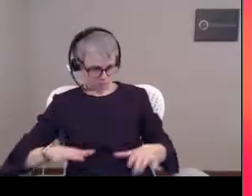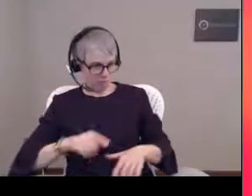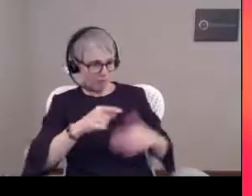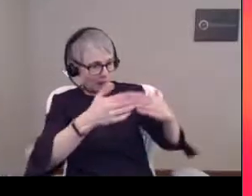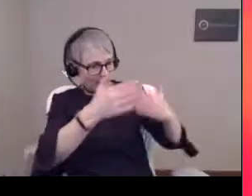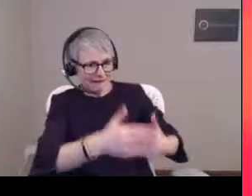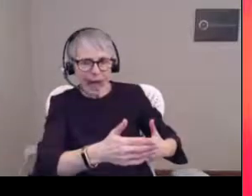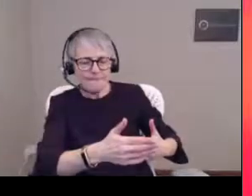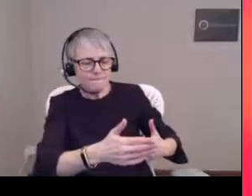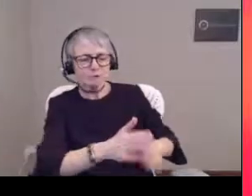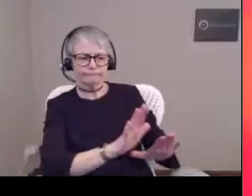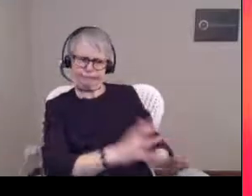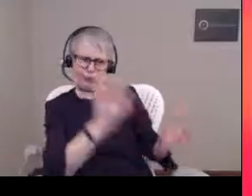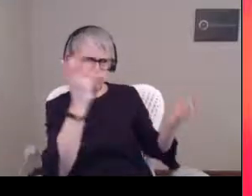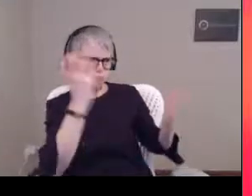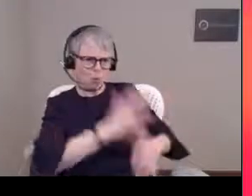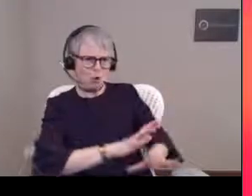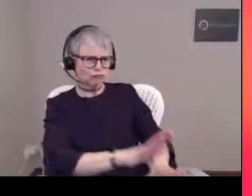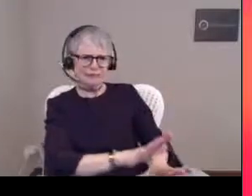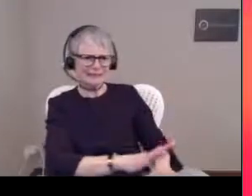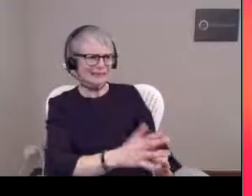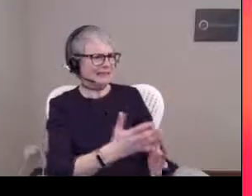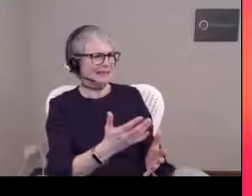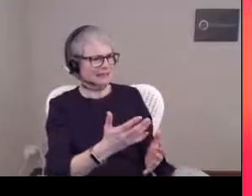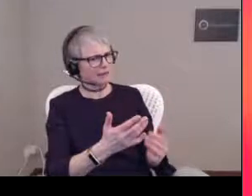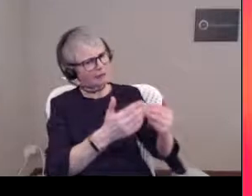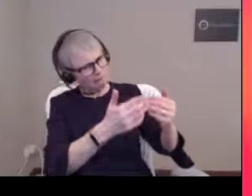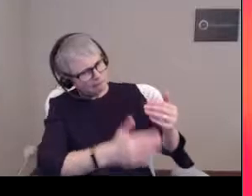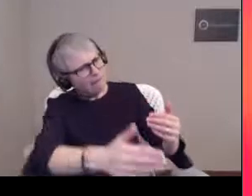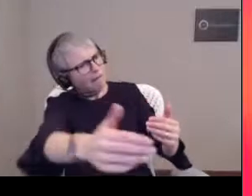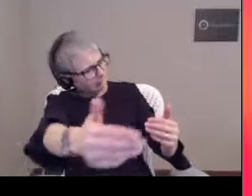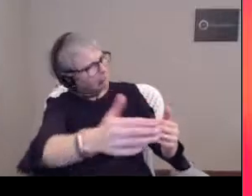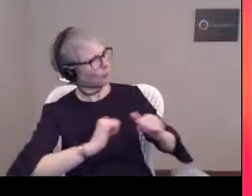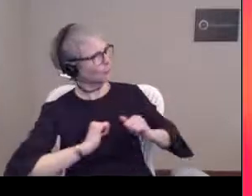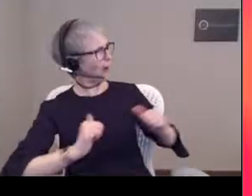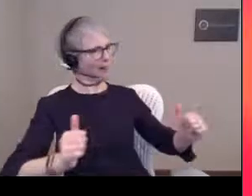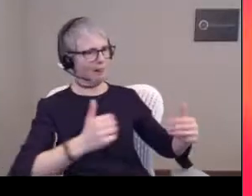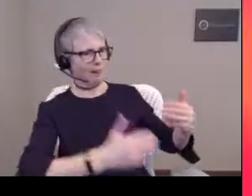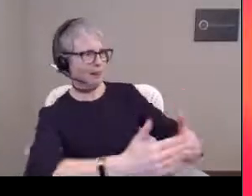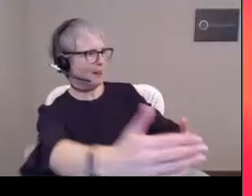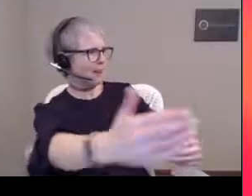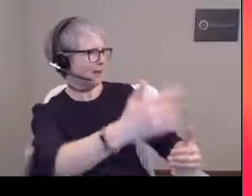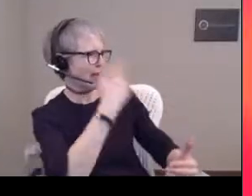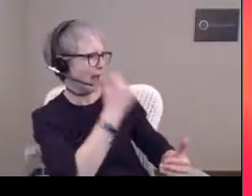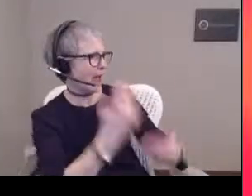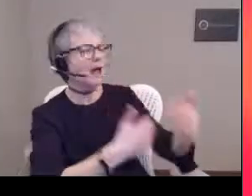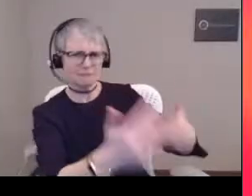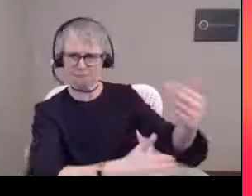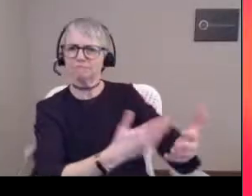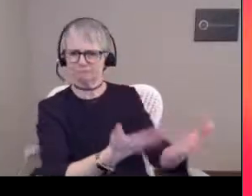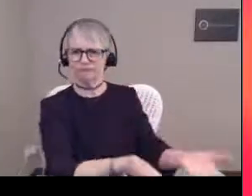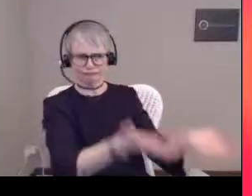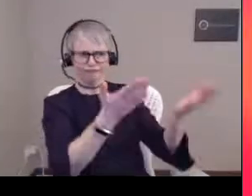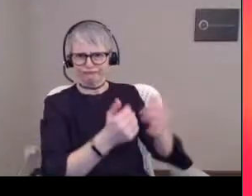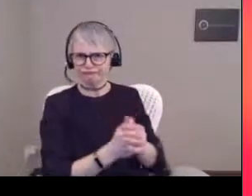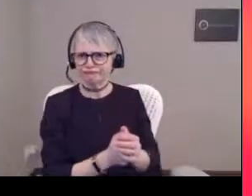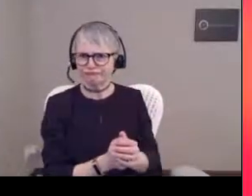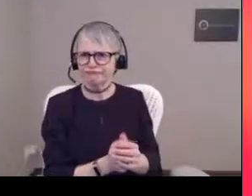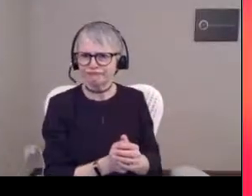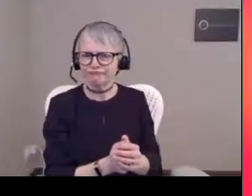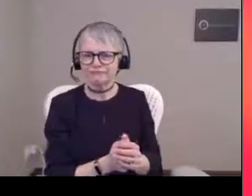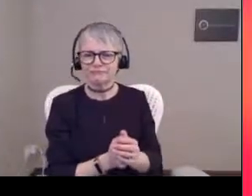a lot moving forward. So that was actually something that was sponsored by Carolyn McCall, our CEO, for that work returners, and it went really, really